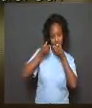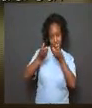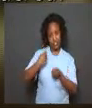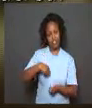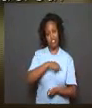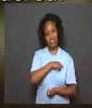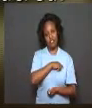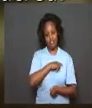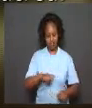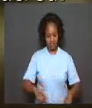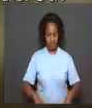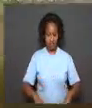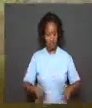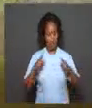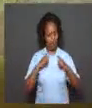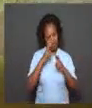life is sacred.